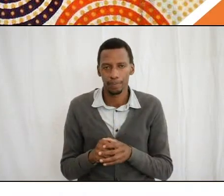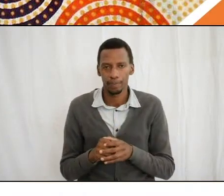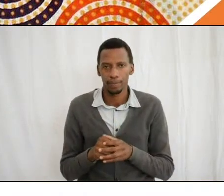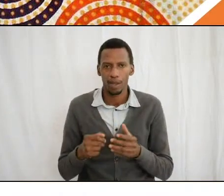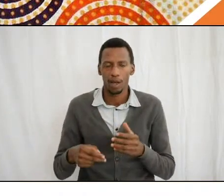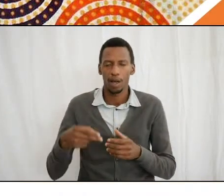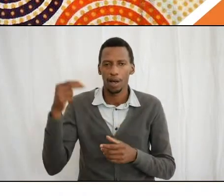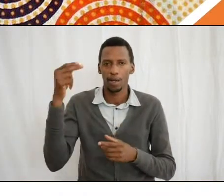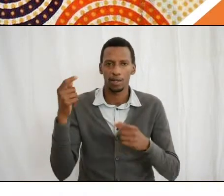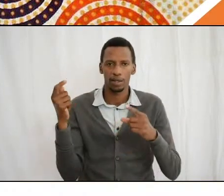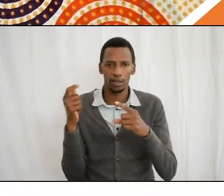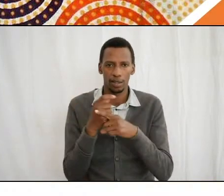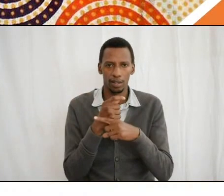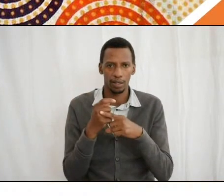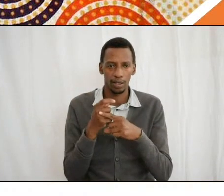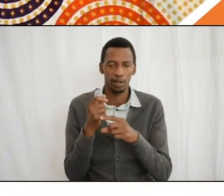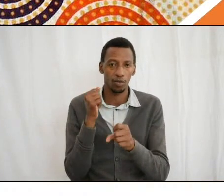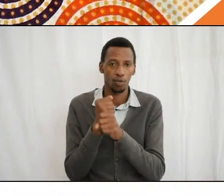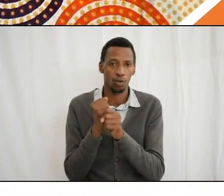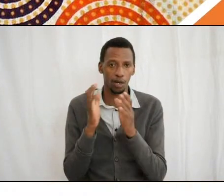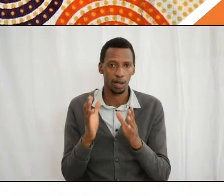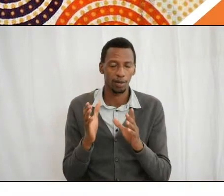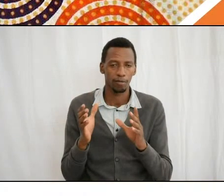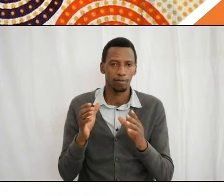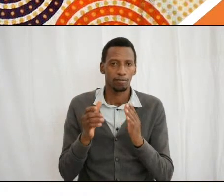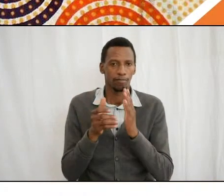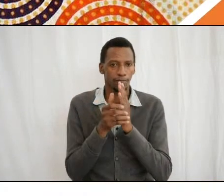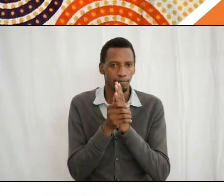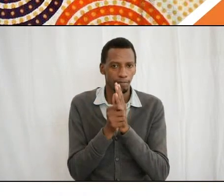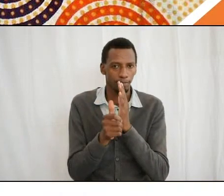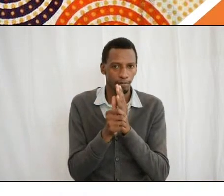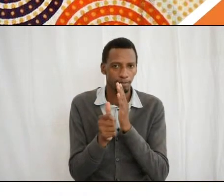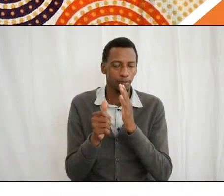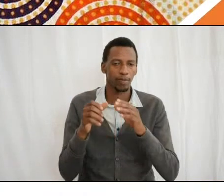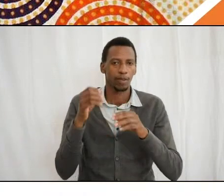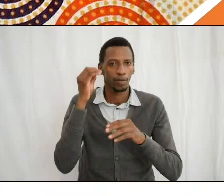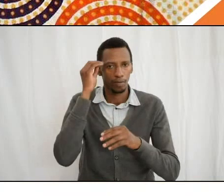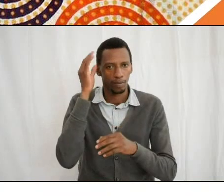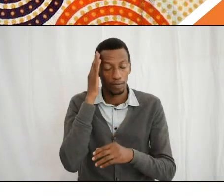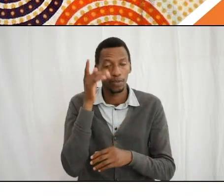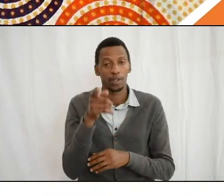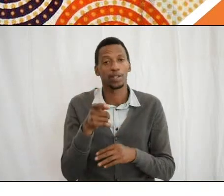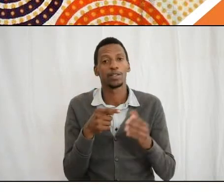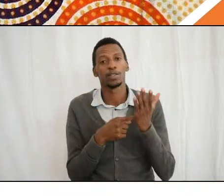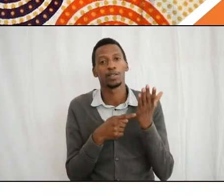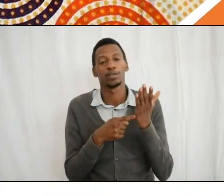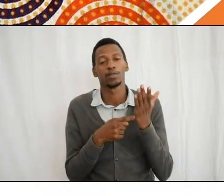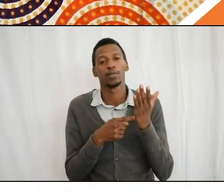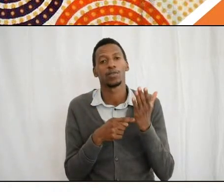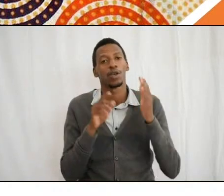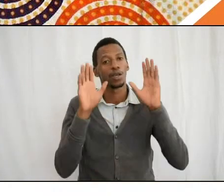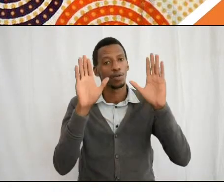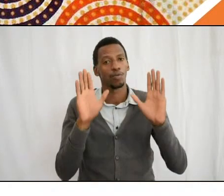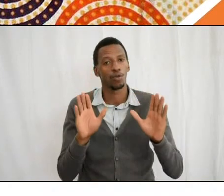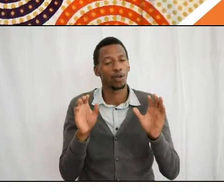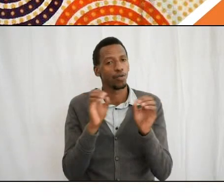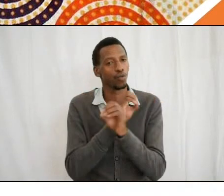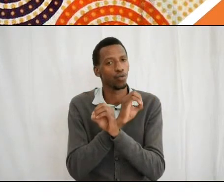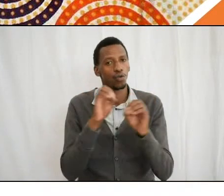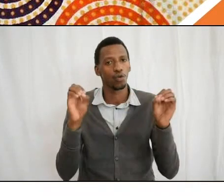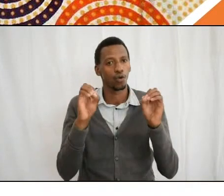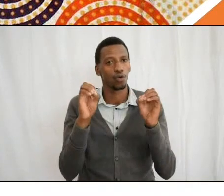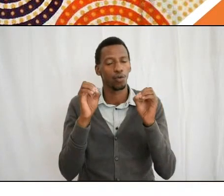able to master this technique as well. It is so important. None of us is achieving anything by him